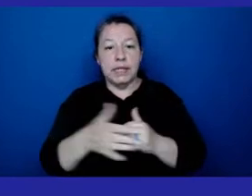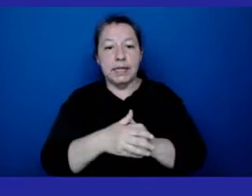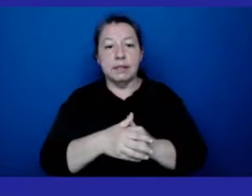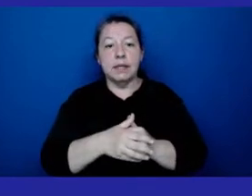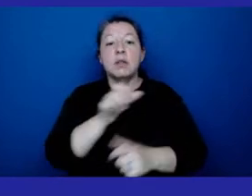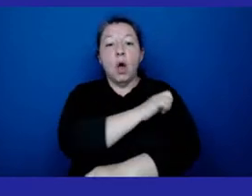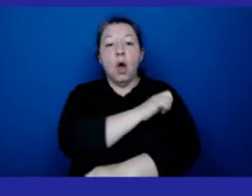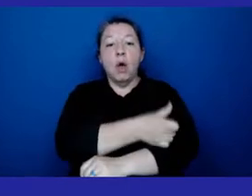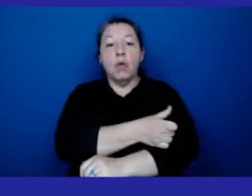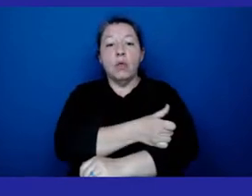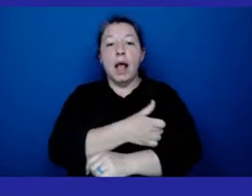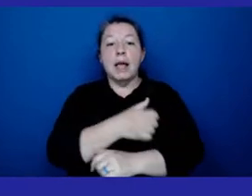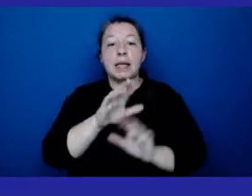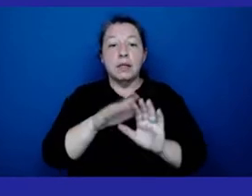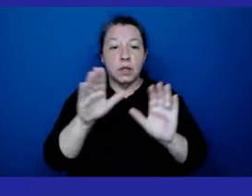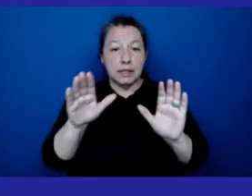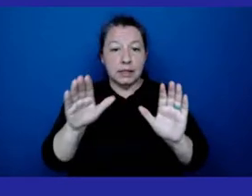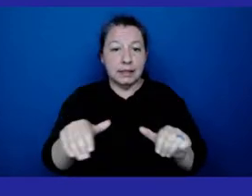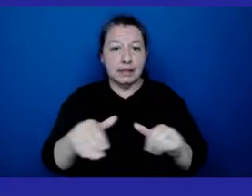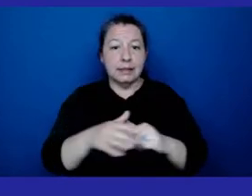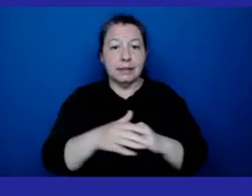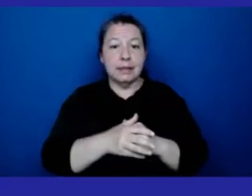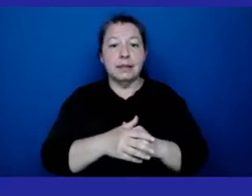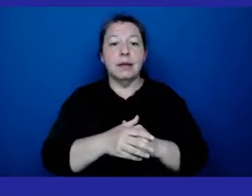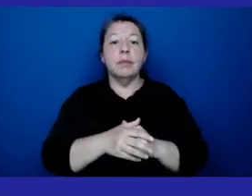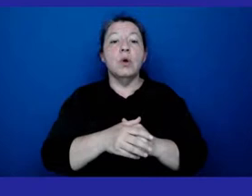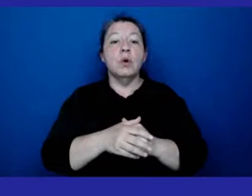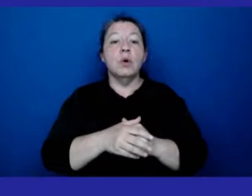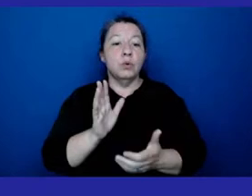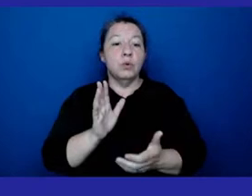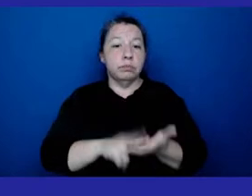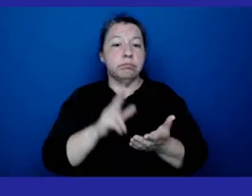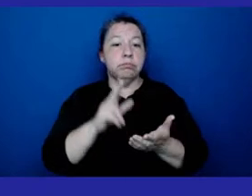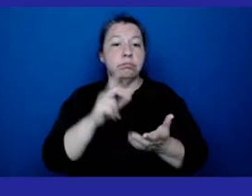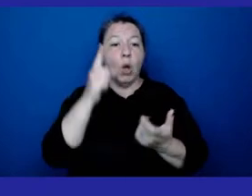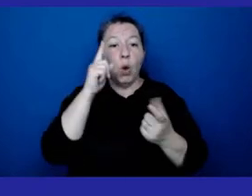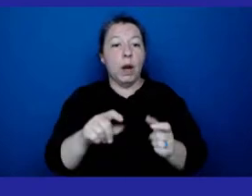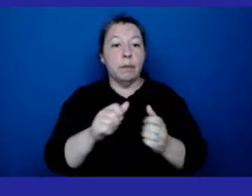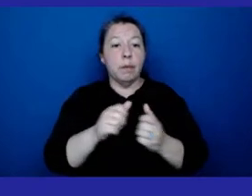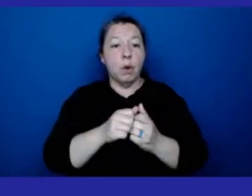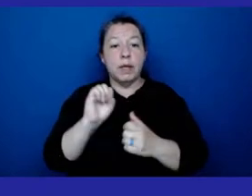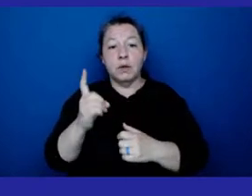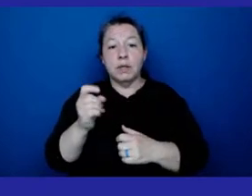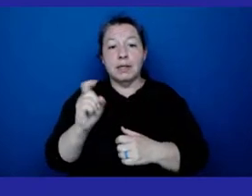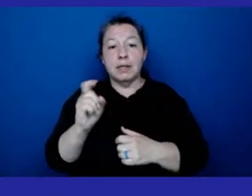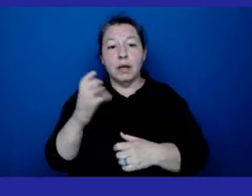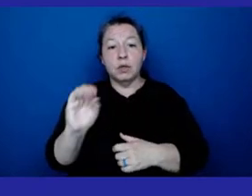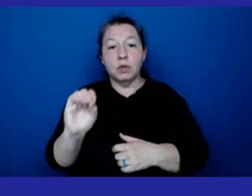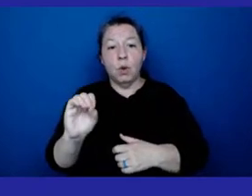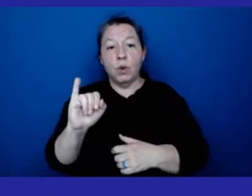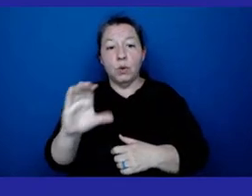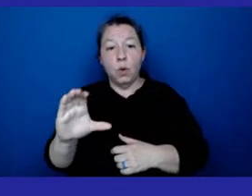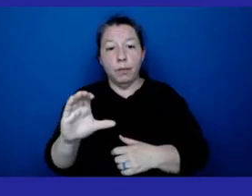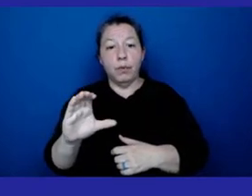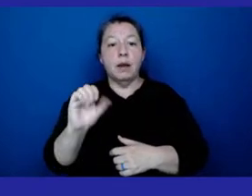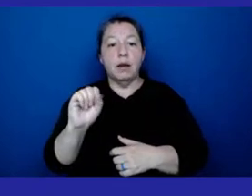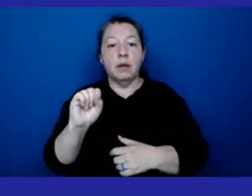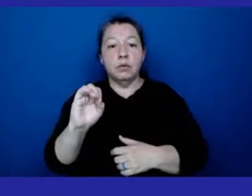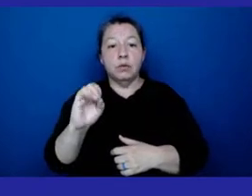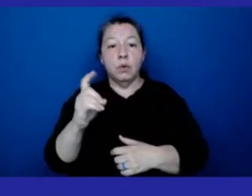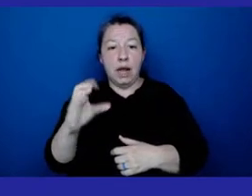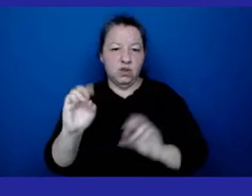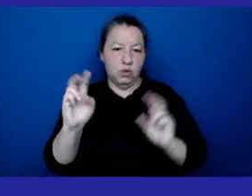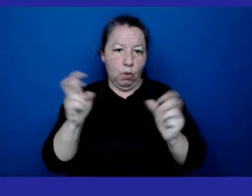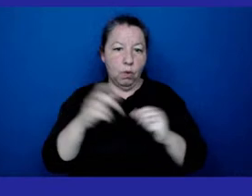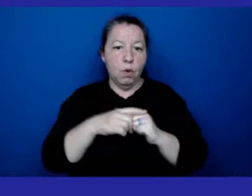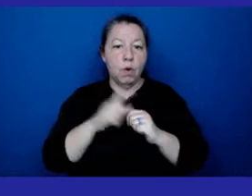Health and Hospitals Corporation, the system, to execute an agreement with Sodexo Incorporated, Sodexo, for laundry